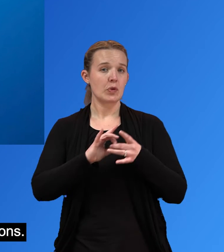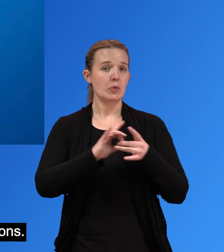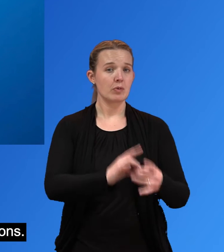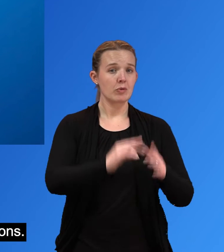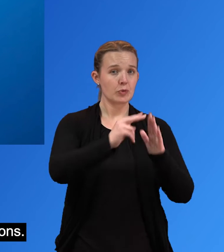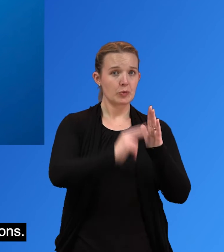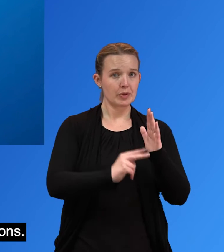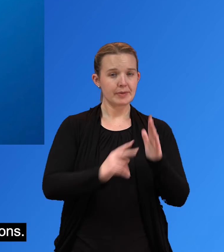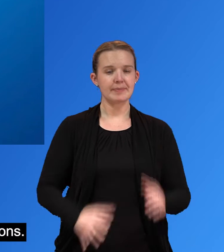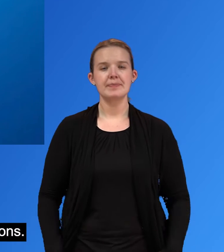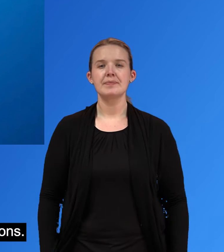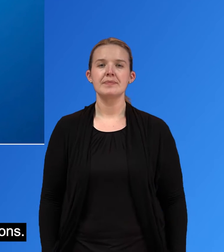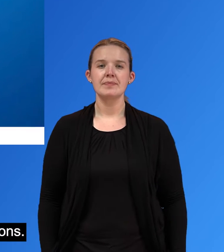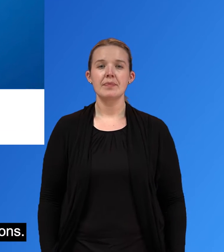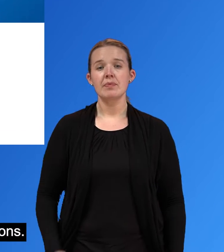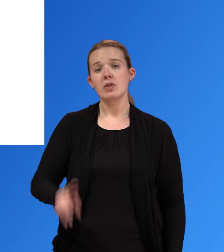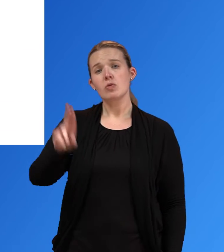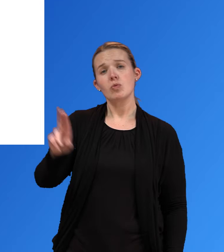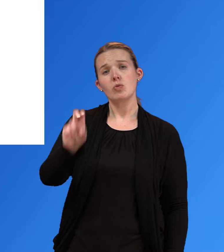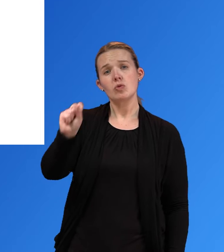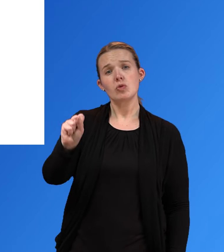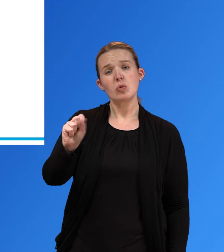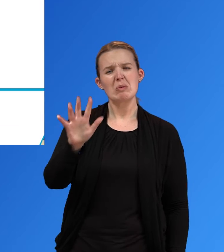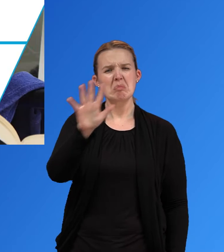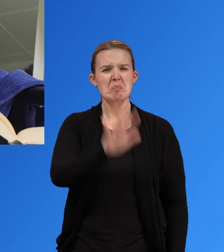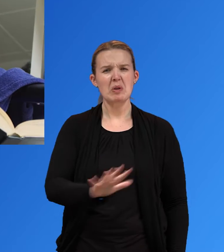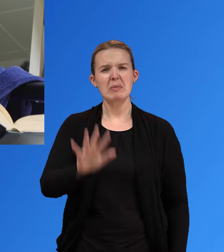Literacy considerations.